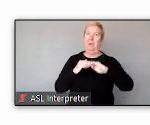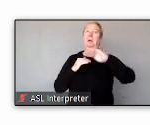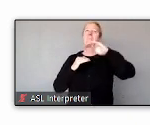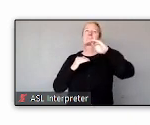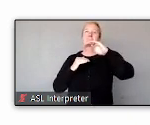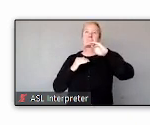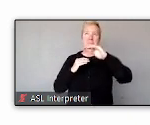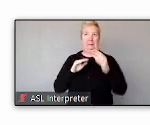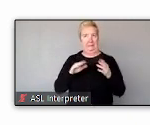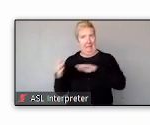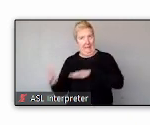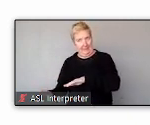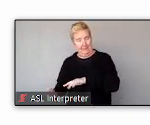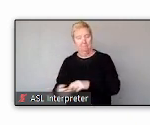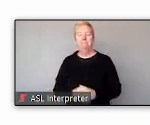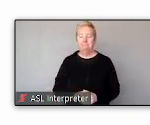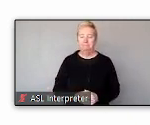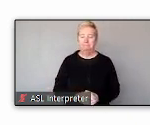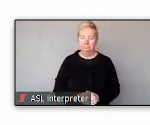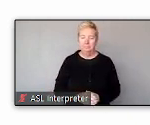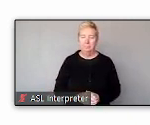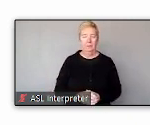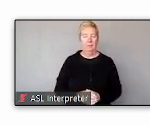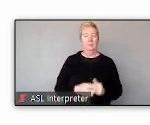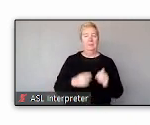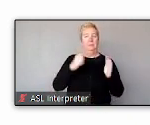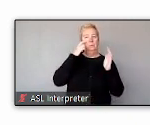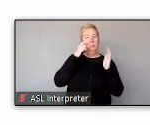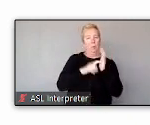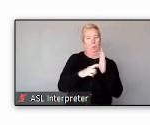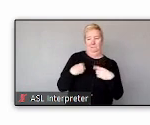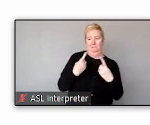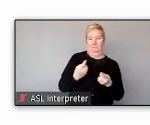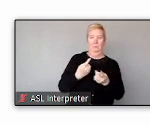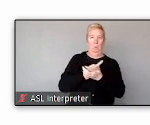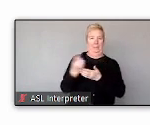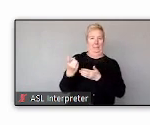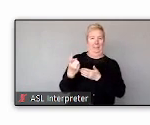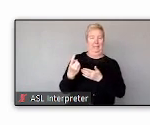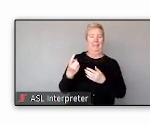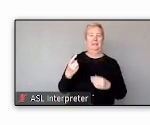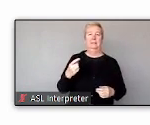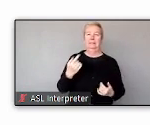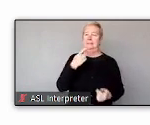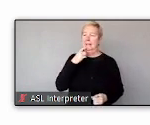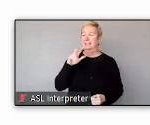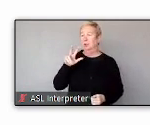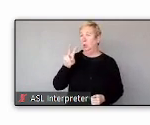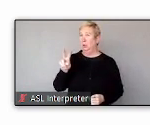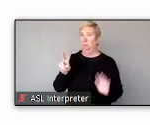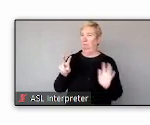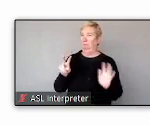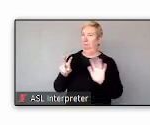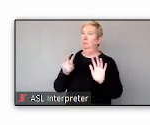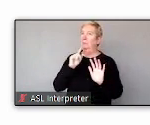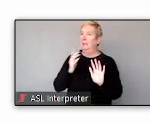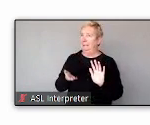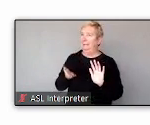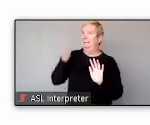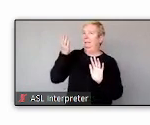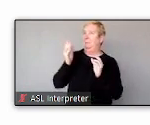and we, as you can see here, in the past week, it's recorded as 32. It's actually been higher than that in the